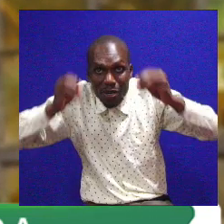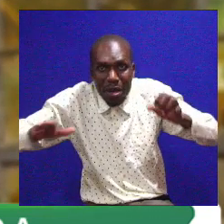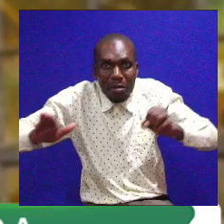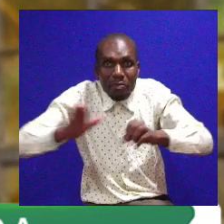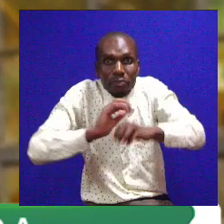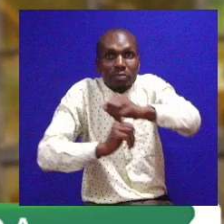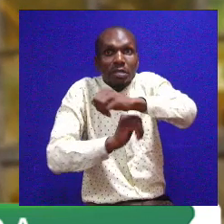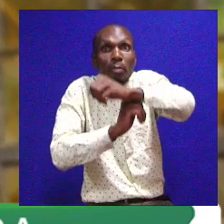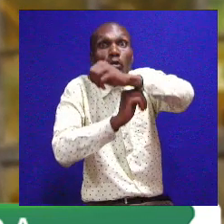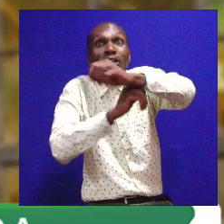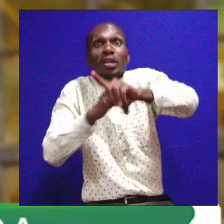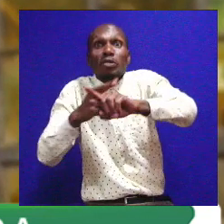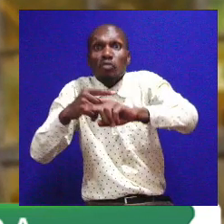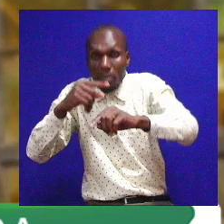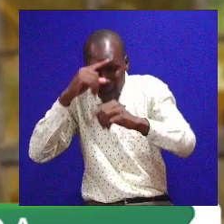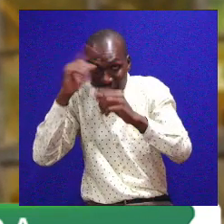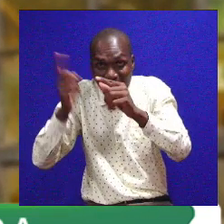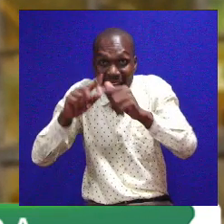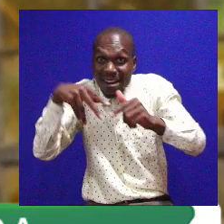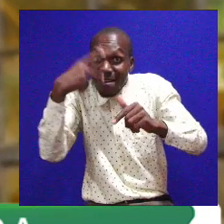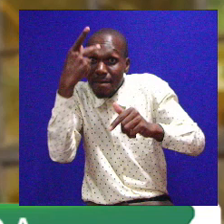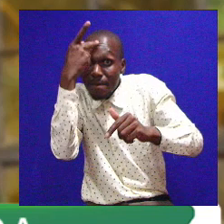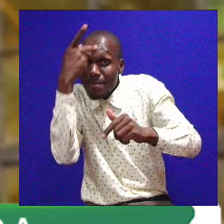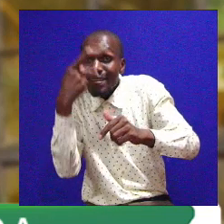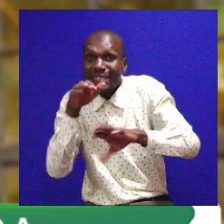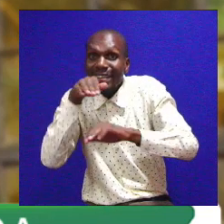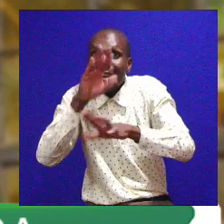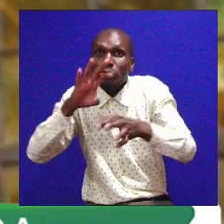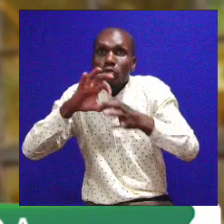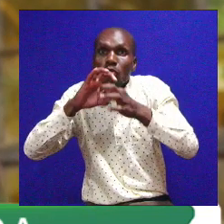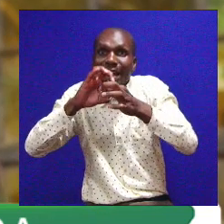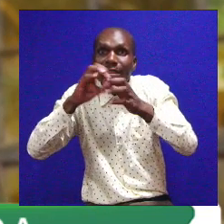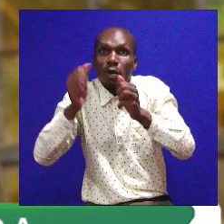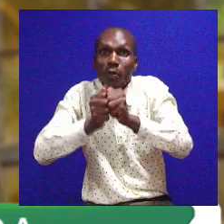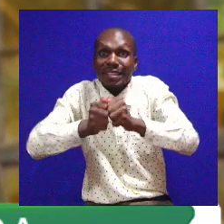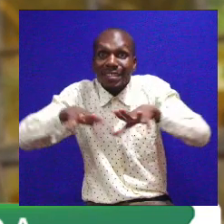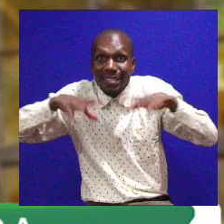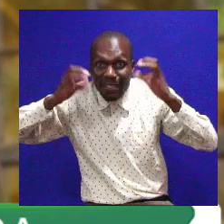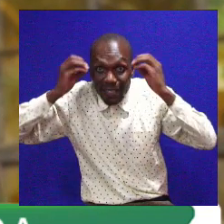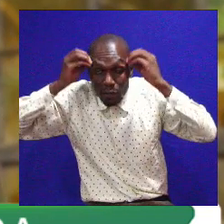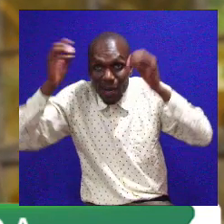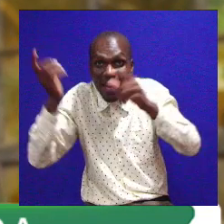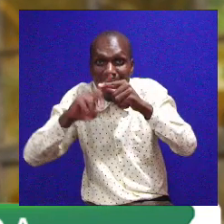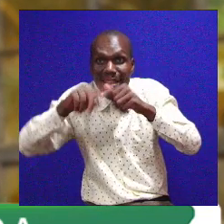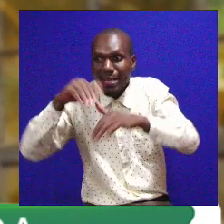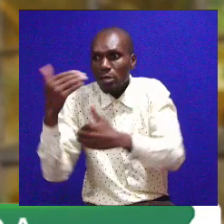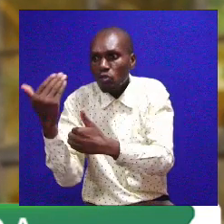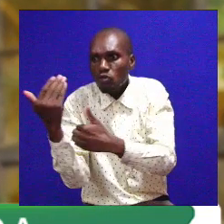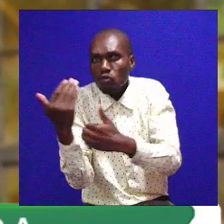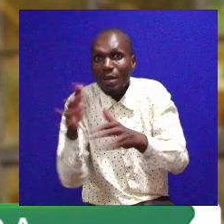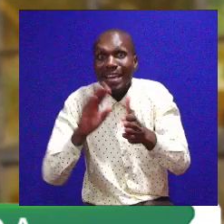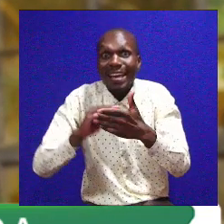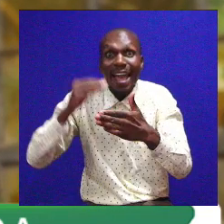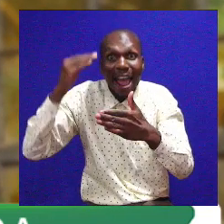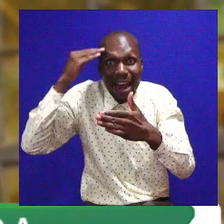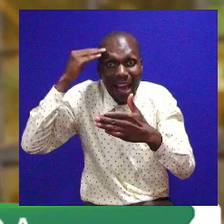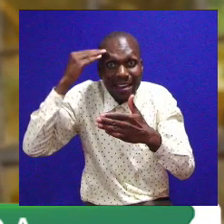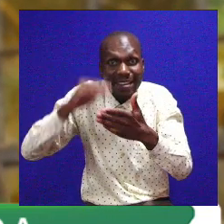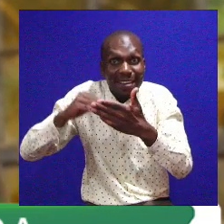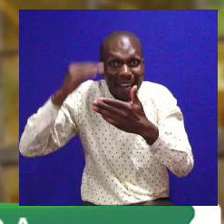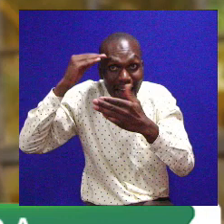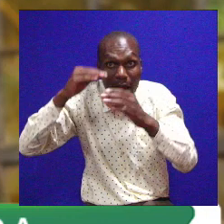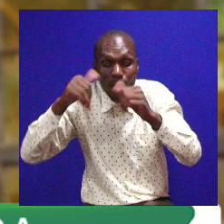ase serikali niga bayibuli basabiri ko bwaterana na aboro kia eline kwene kibuna abana babere bagosoma ase kisemi